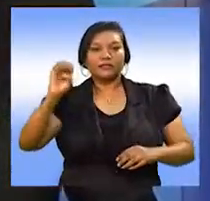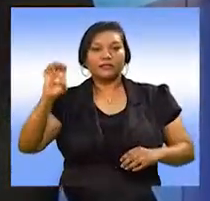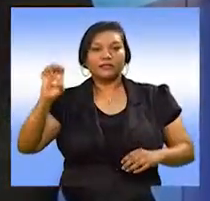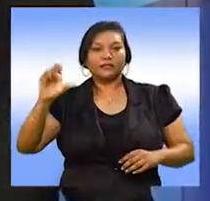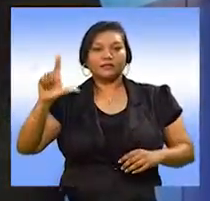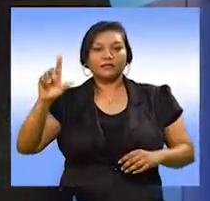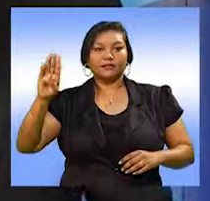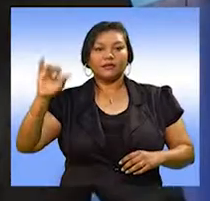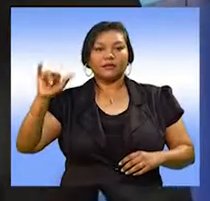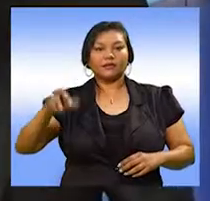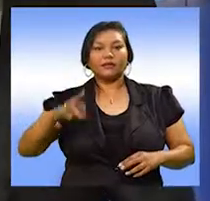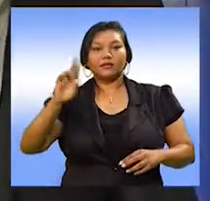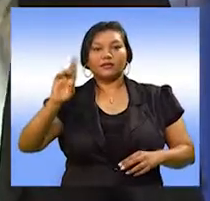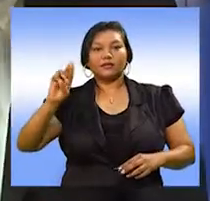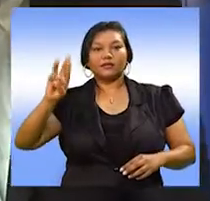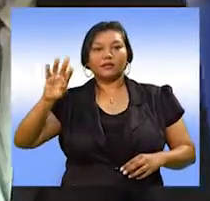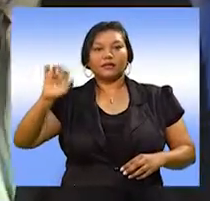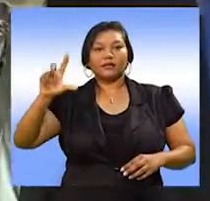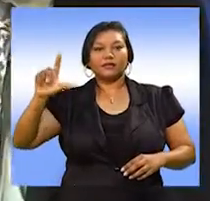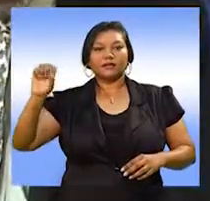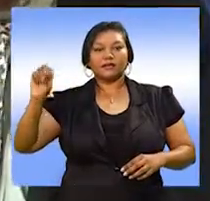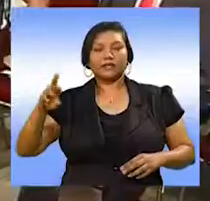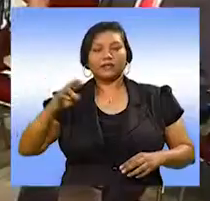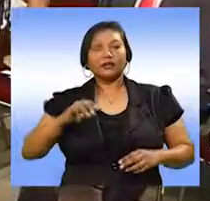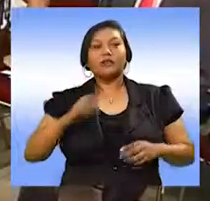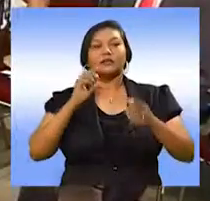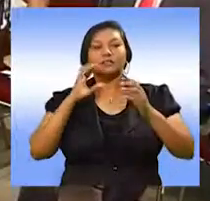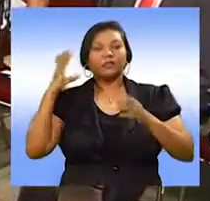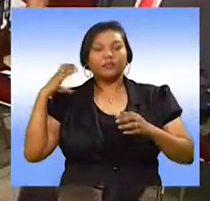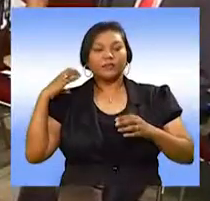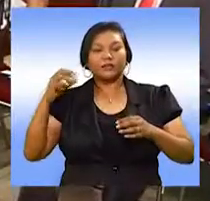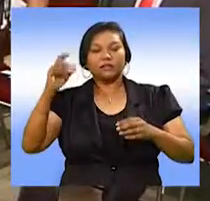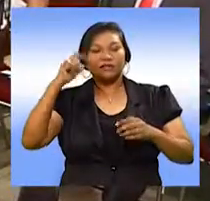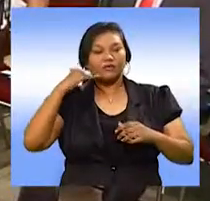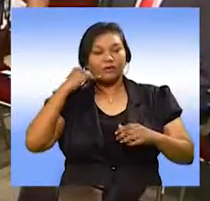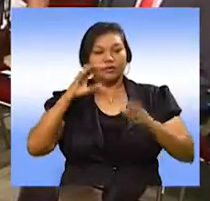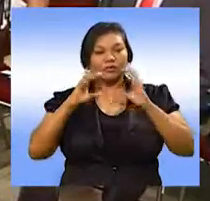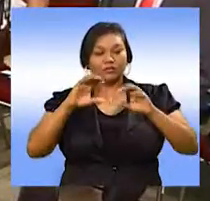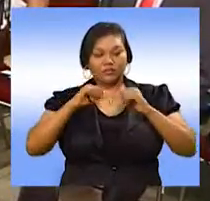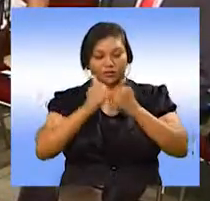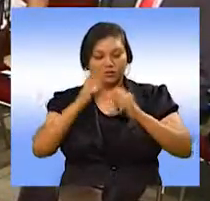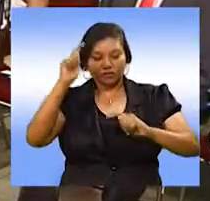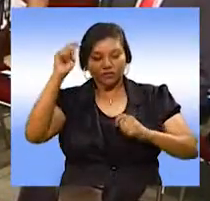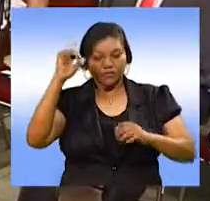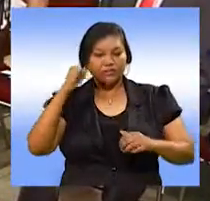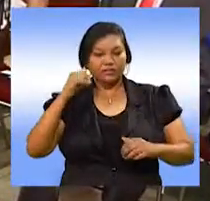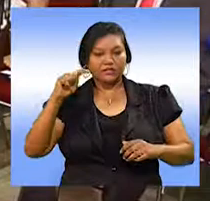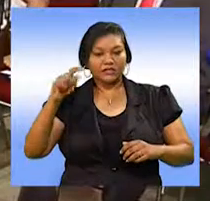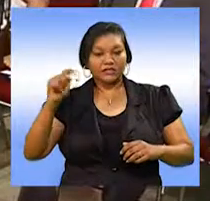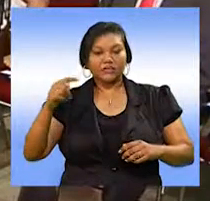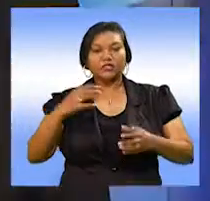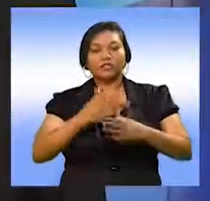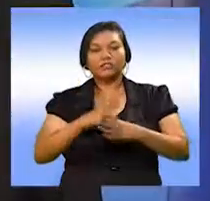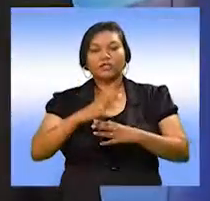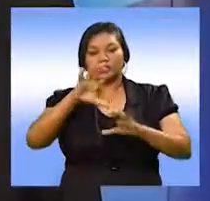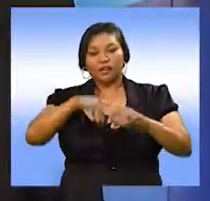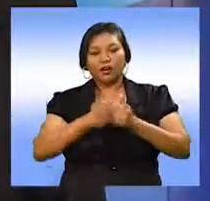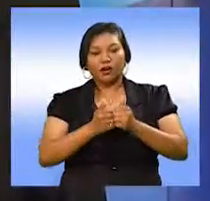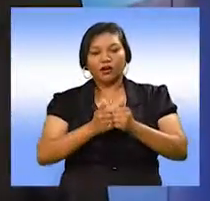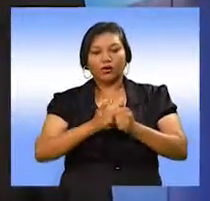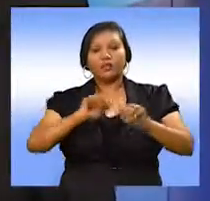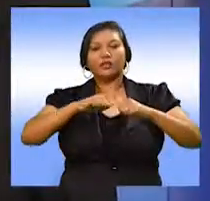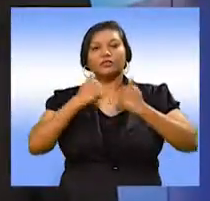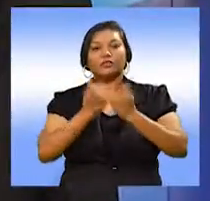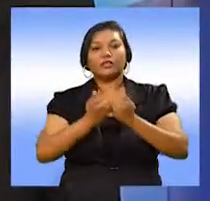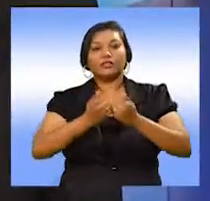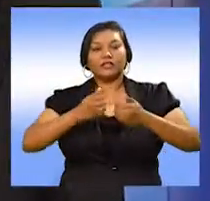of the Telecommunications Authority of Trinidad and Tobago, shared how the authority's work guided the evolution of the industry into its